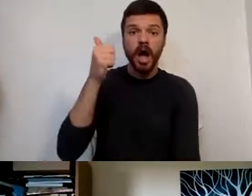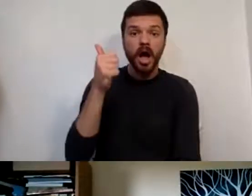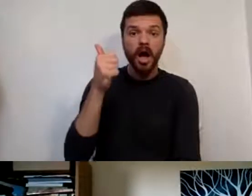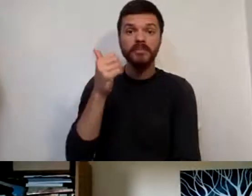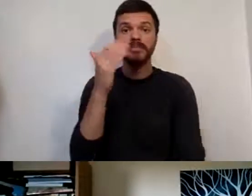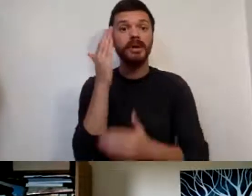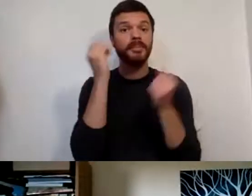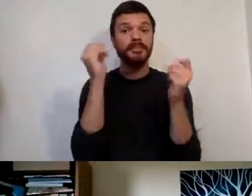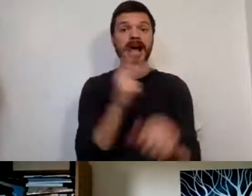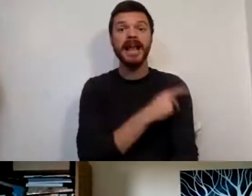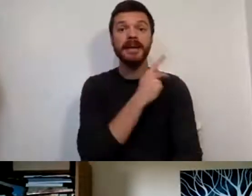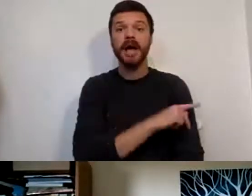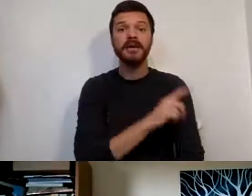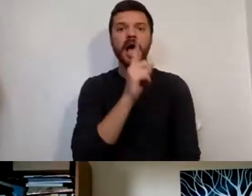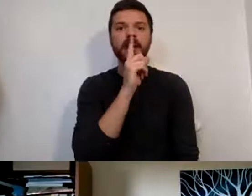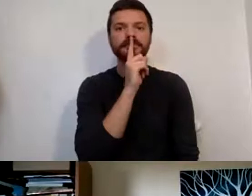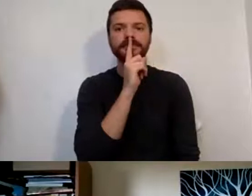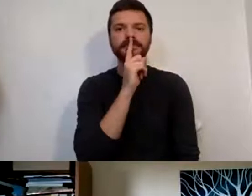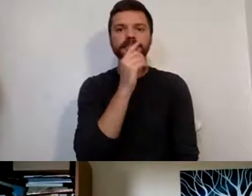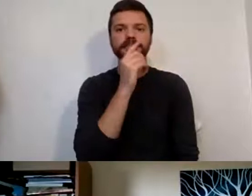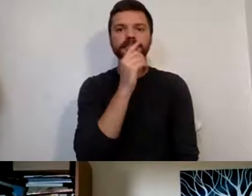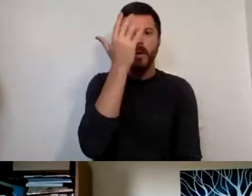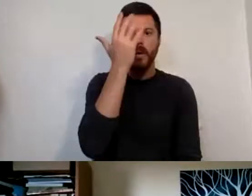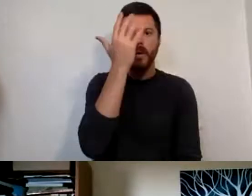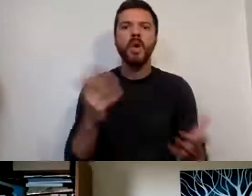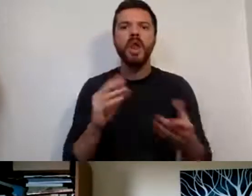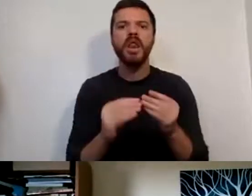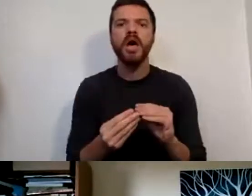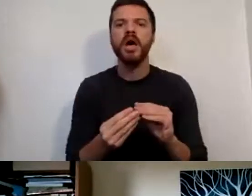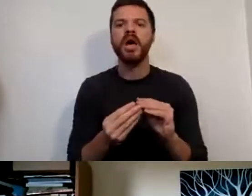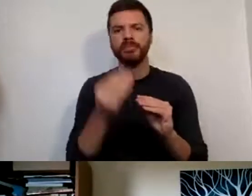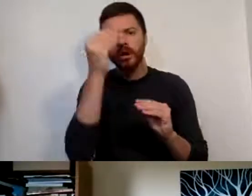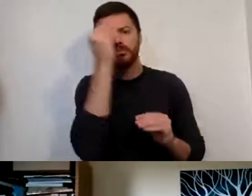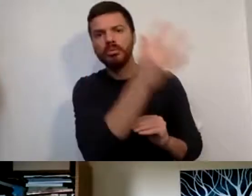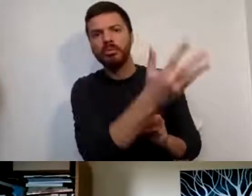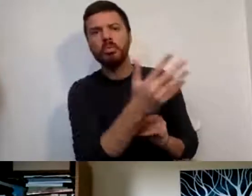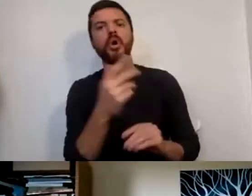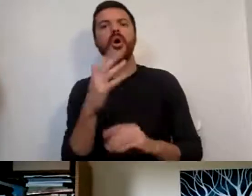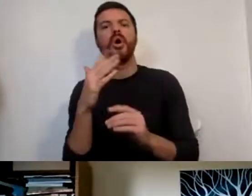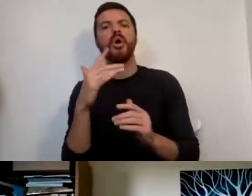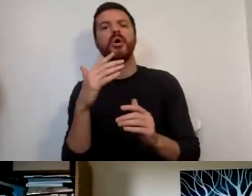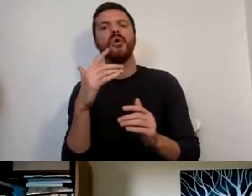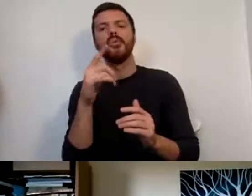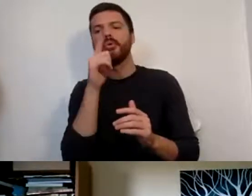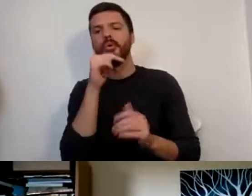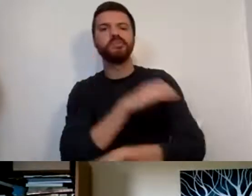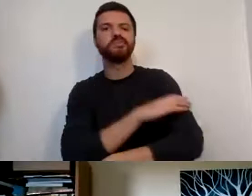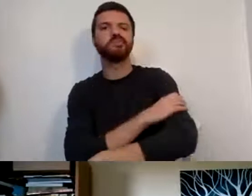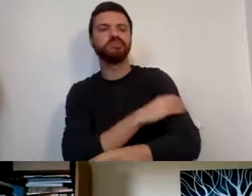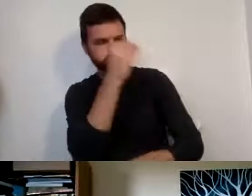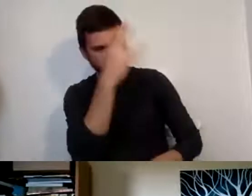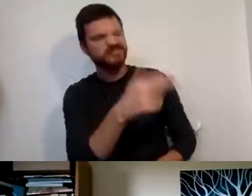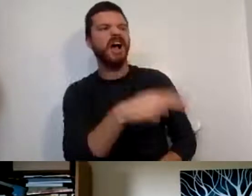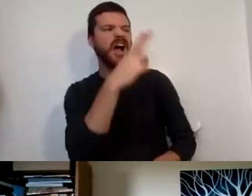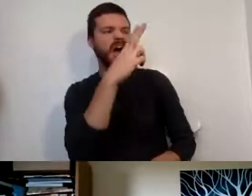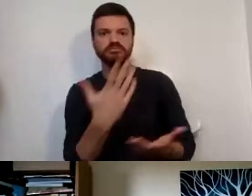told whether their blood pressure was high or what the number was. And so, like Christie said, they assumed it was normal. And so the consistent feedback